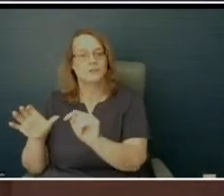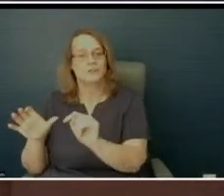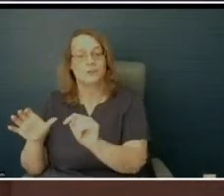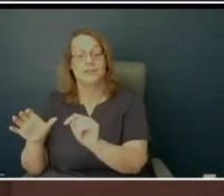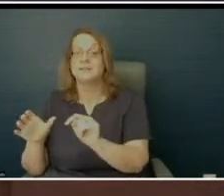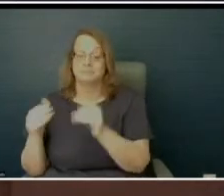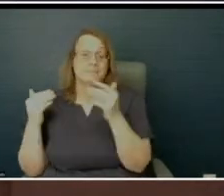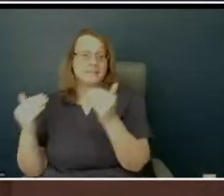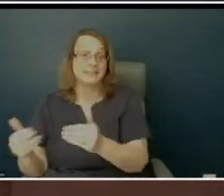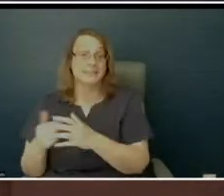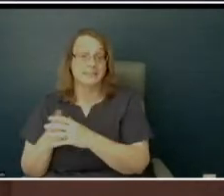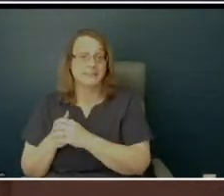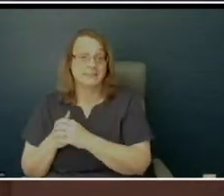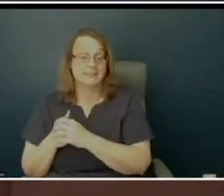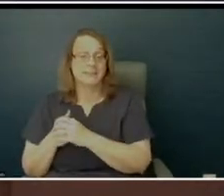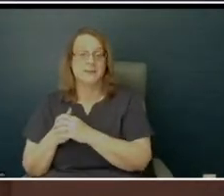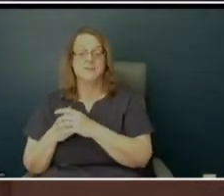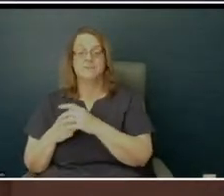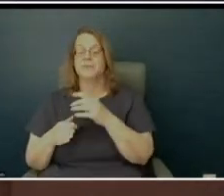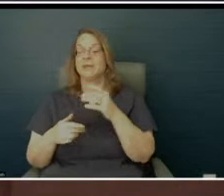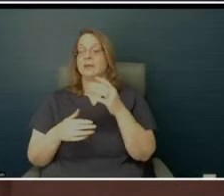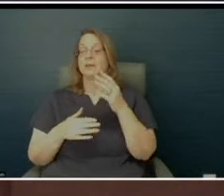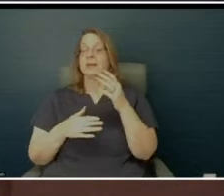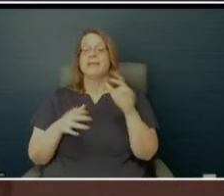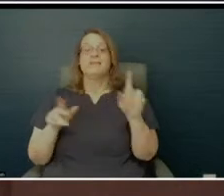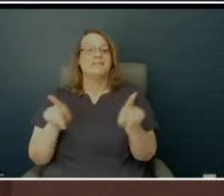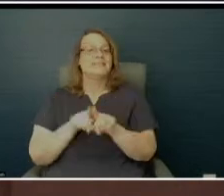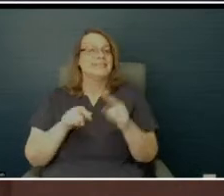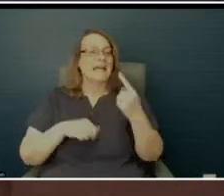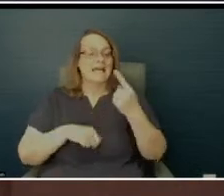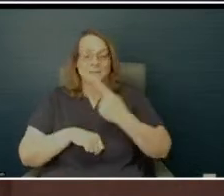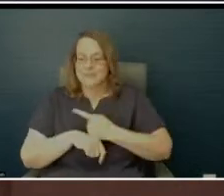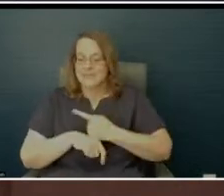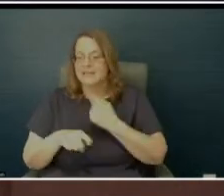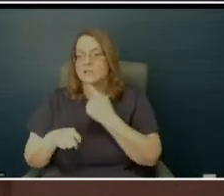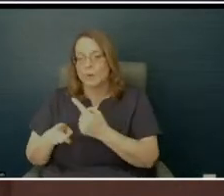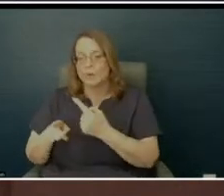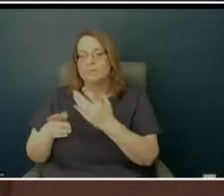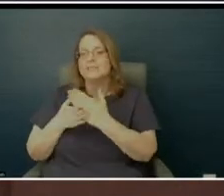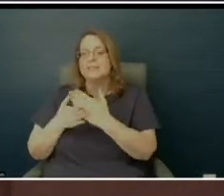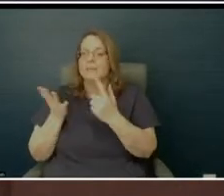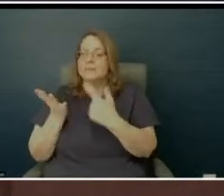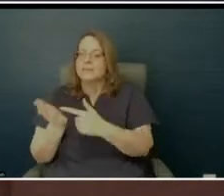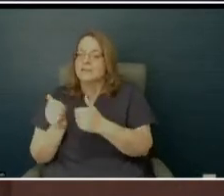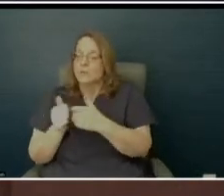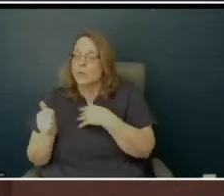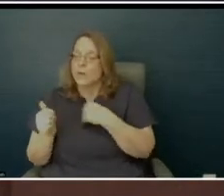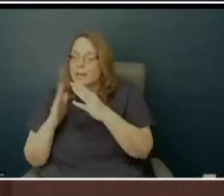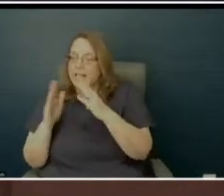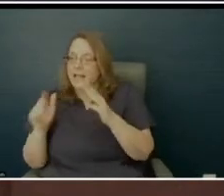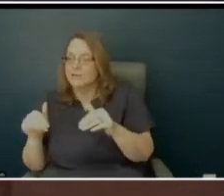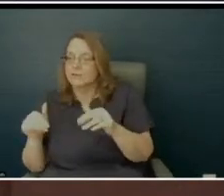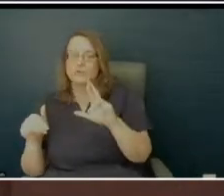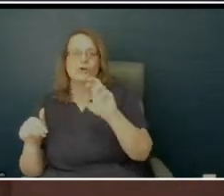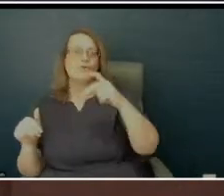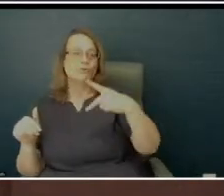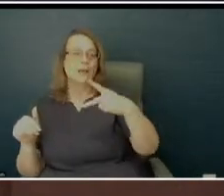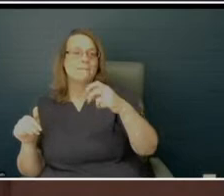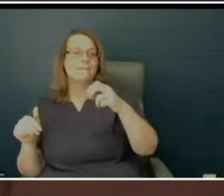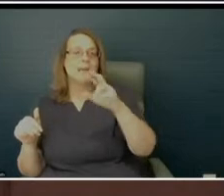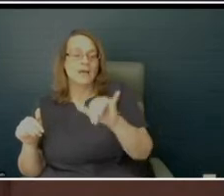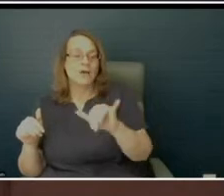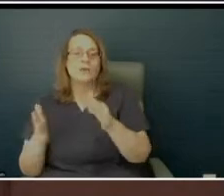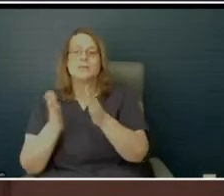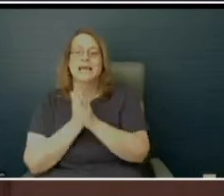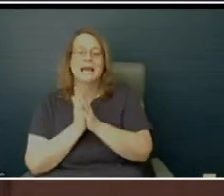stop talking to the White House, Representative Perry was urging Chief of Staff Mark Meadows to elevate Clark